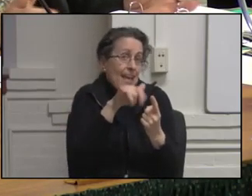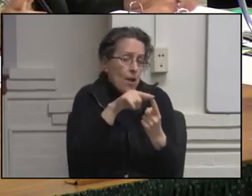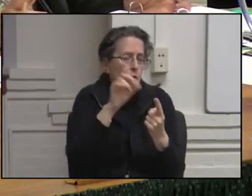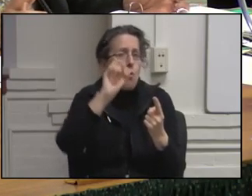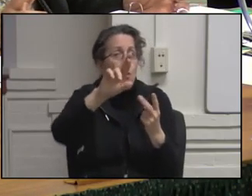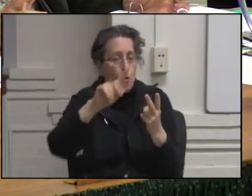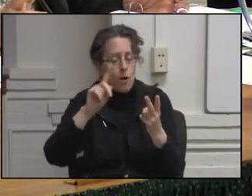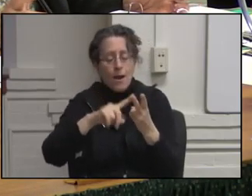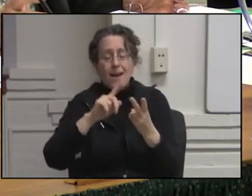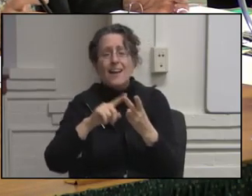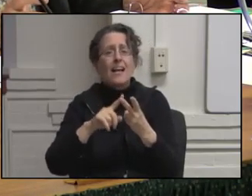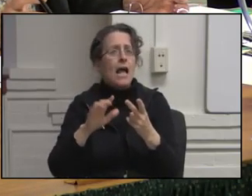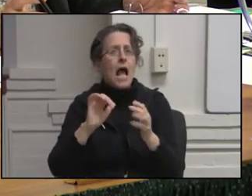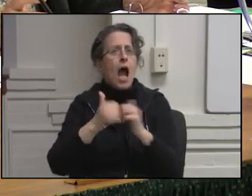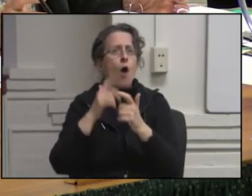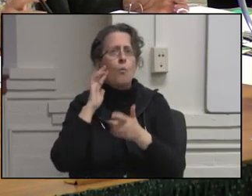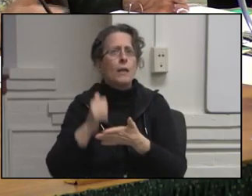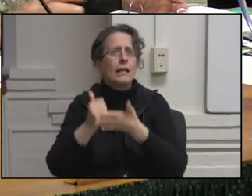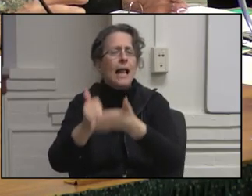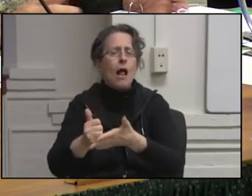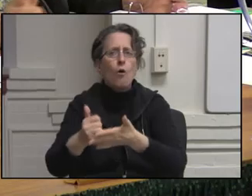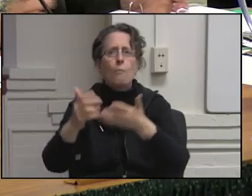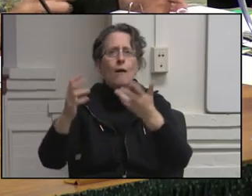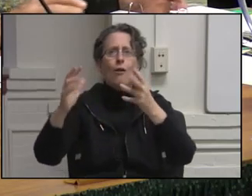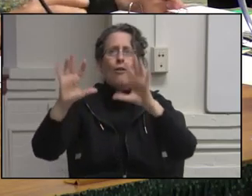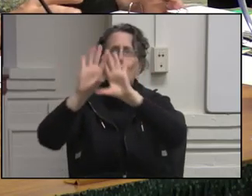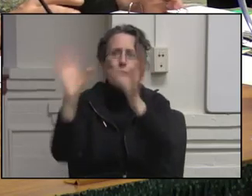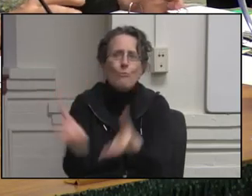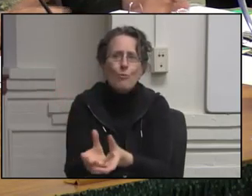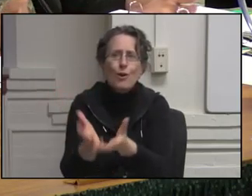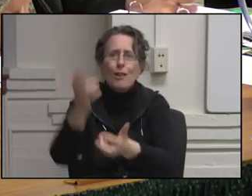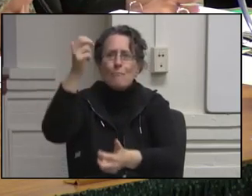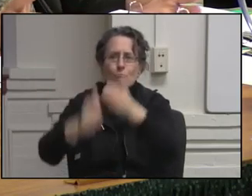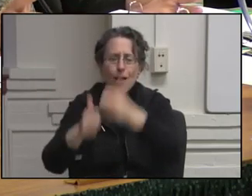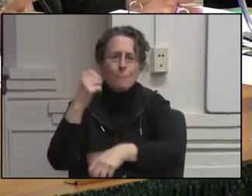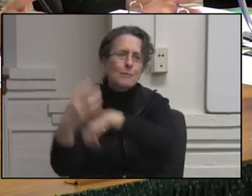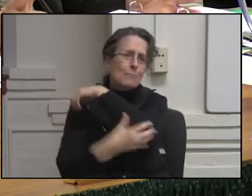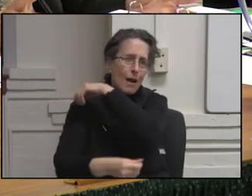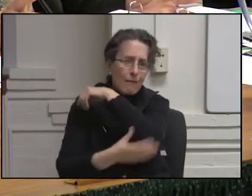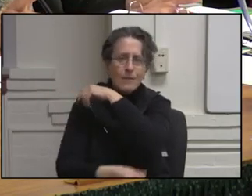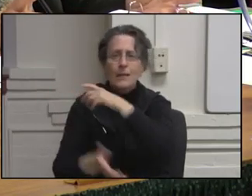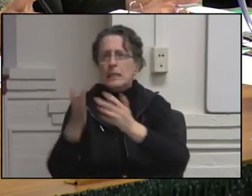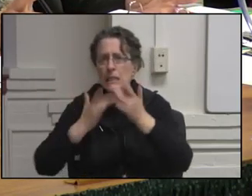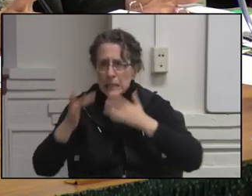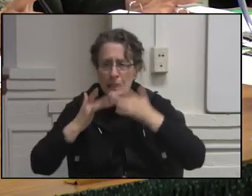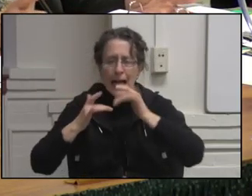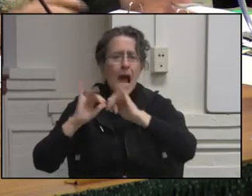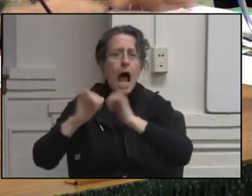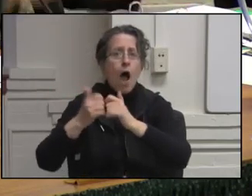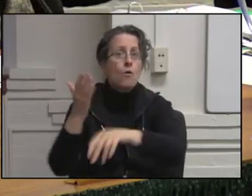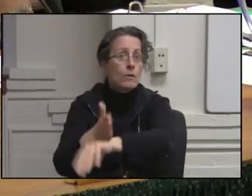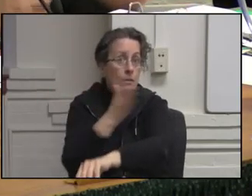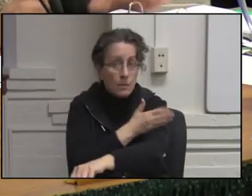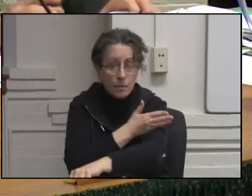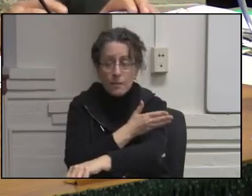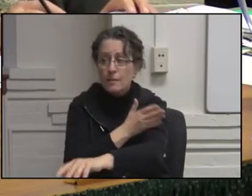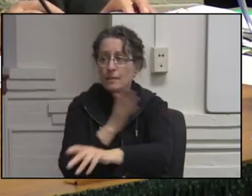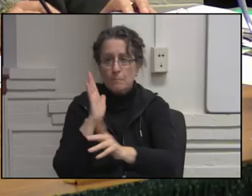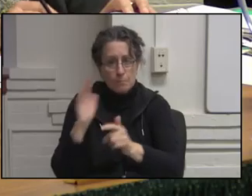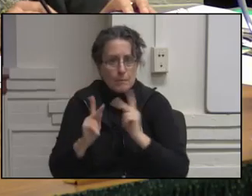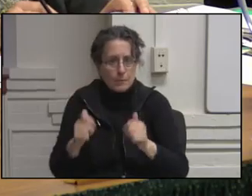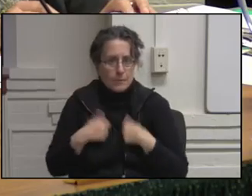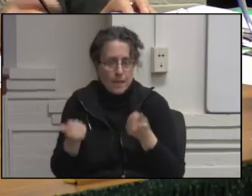into this position? So I'm cautioning and saying let's take our time and make sure we understand what we're talking